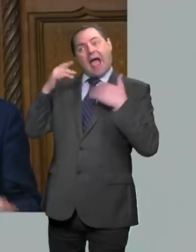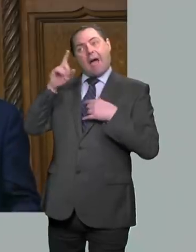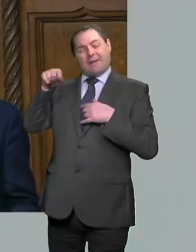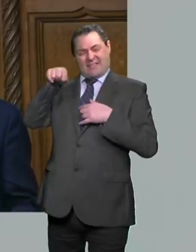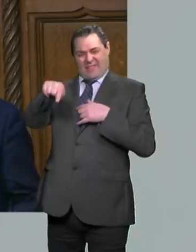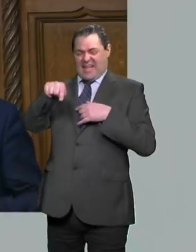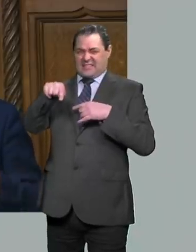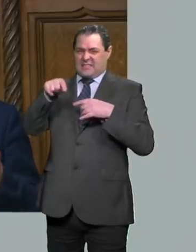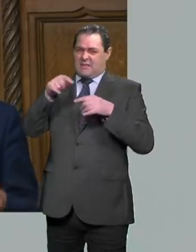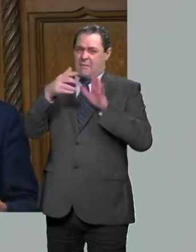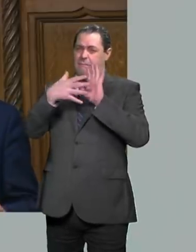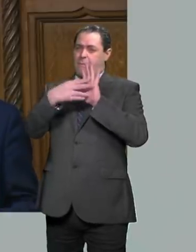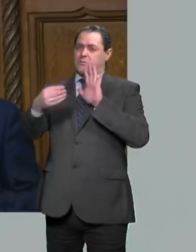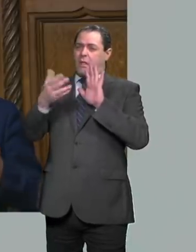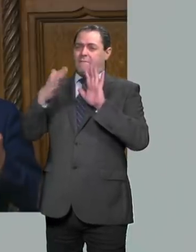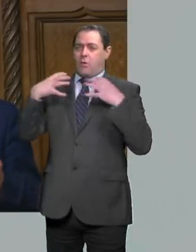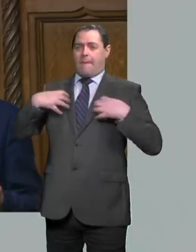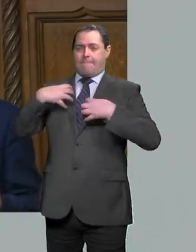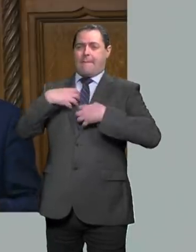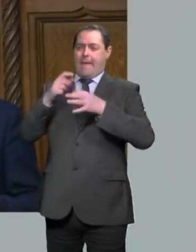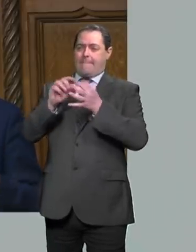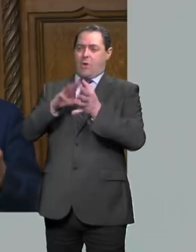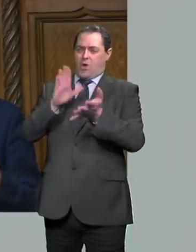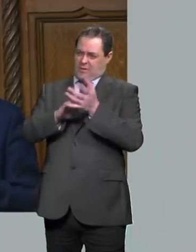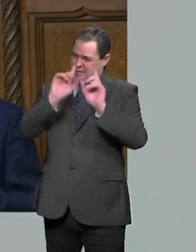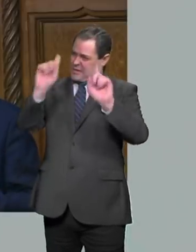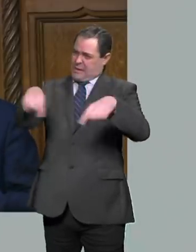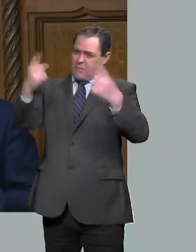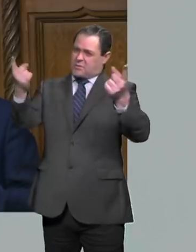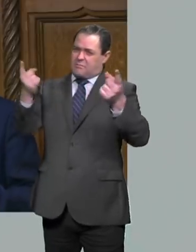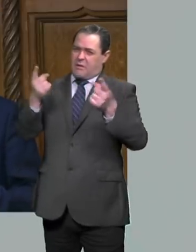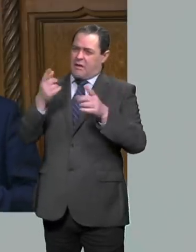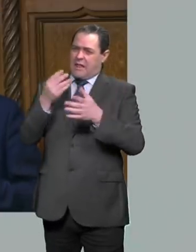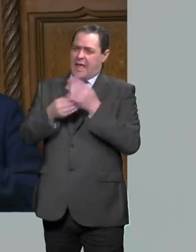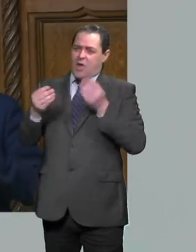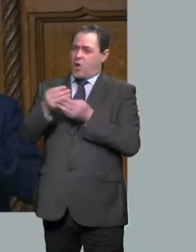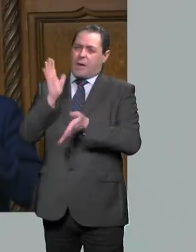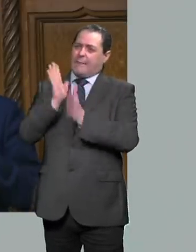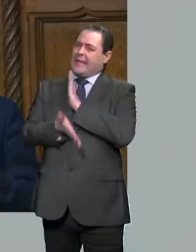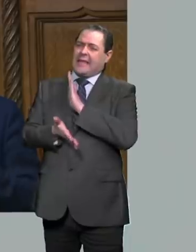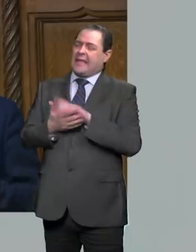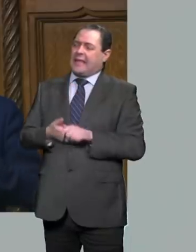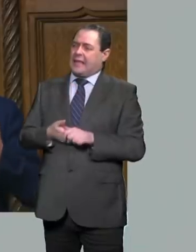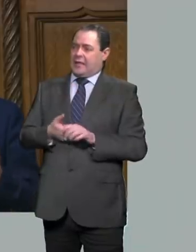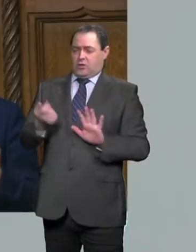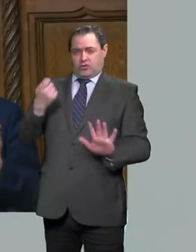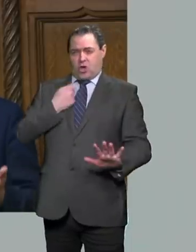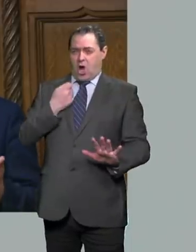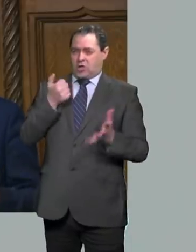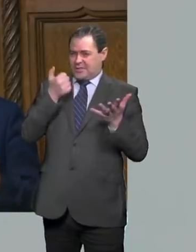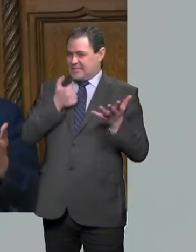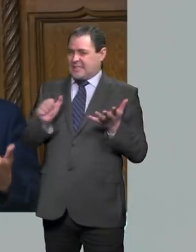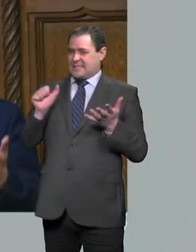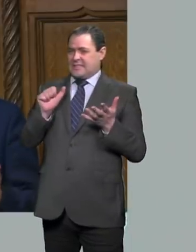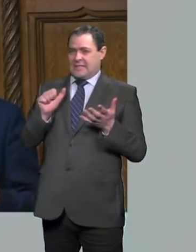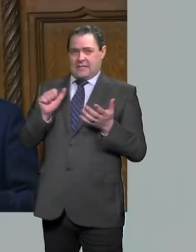Mayor Burnham is unworkable and economically devastating. With charges of